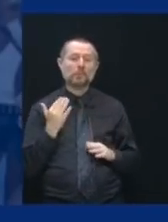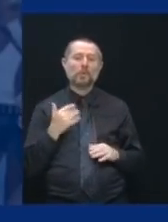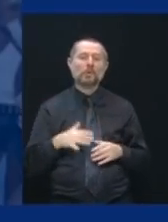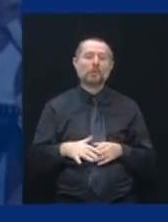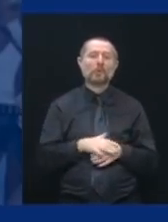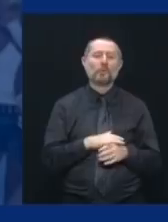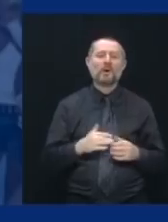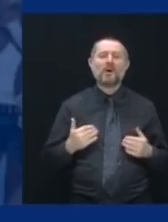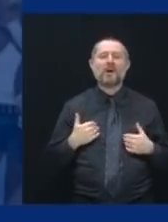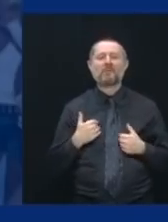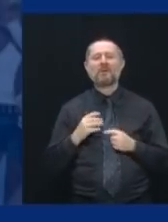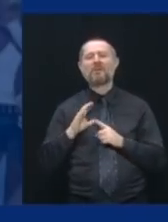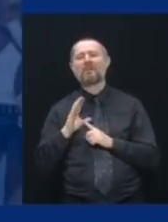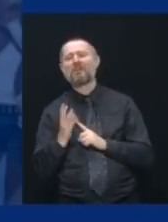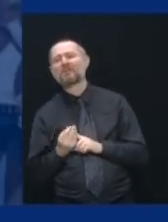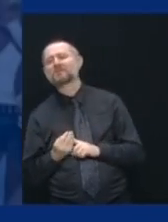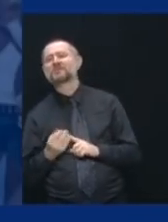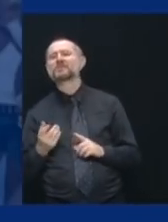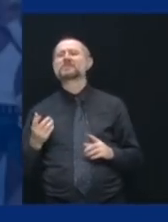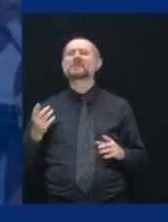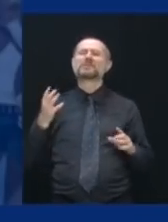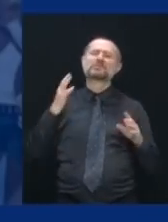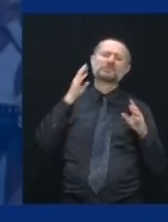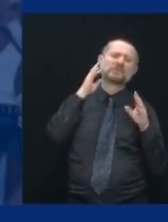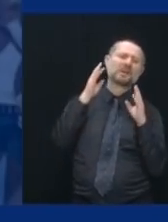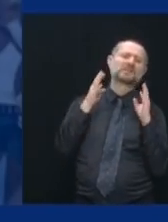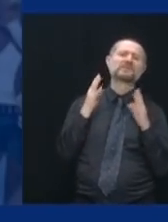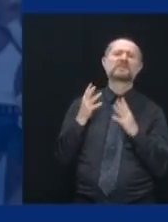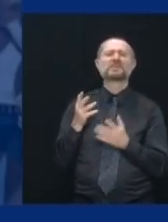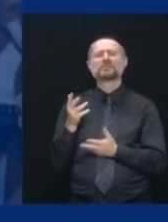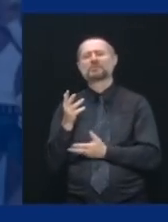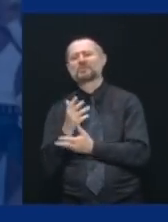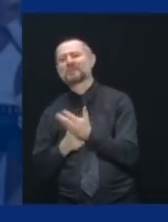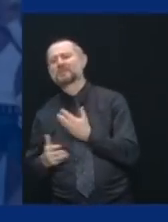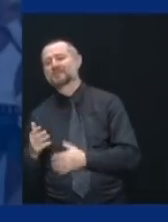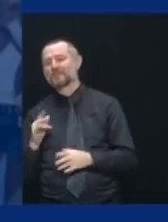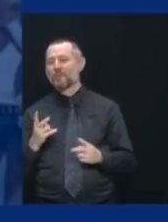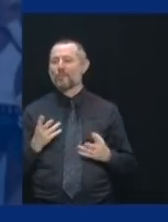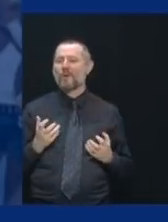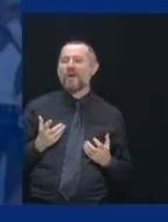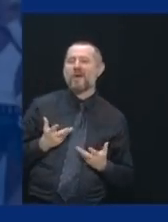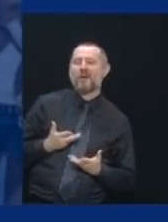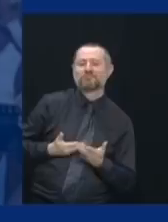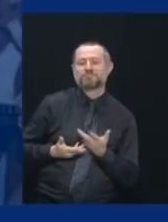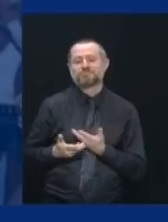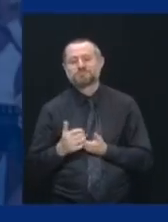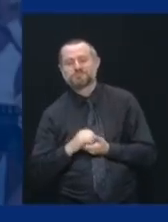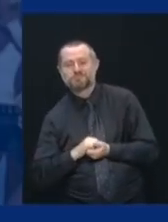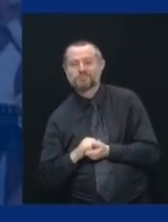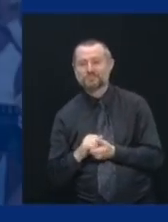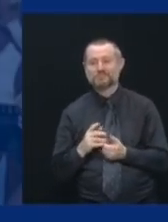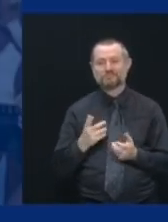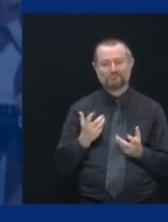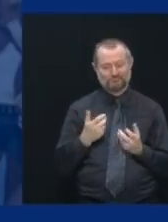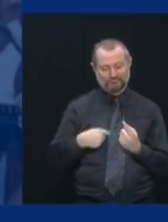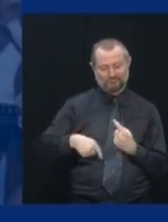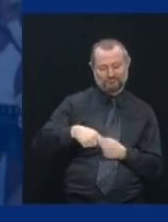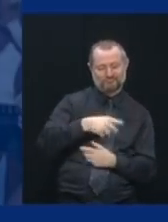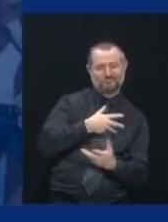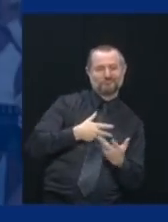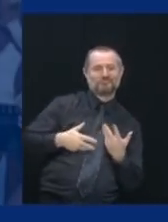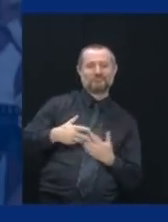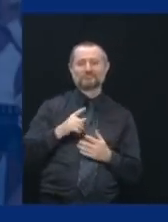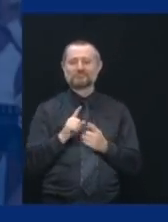cultural and creative synergies. That's what makes a city. That's why people want to be in density, because they want